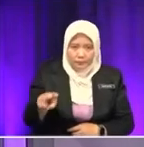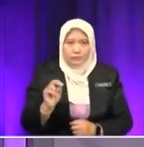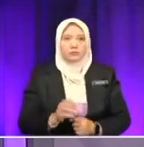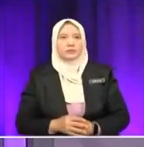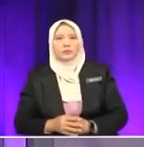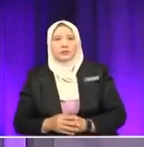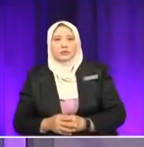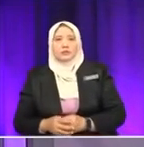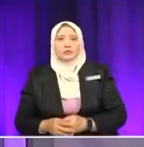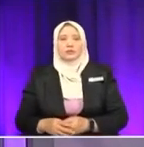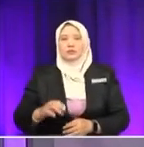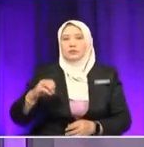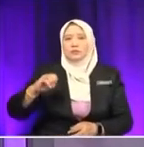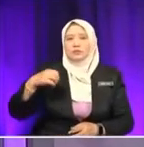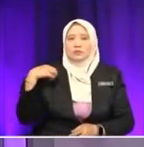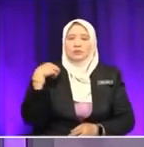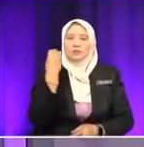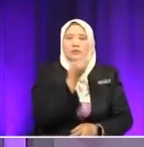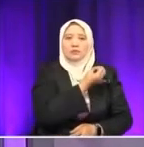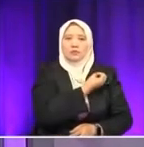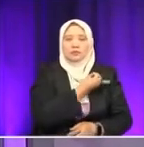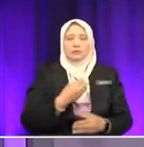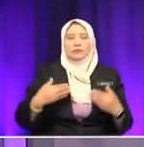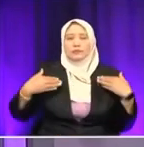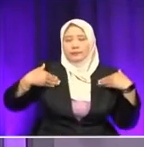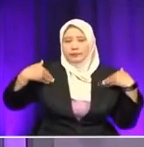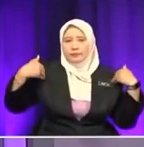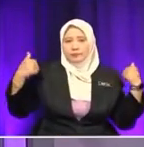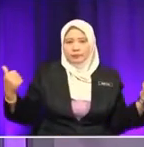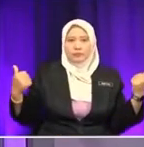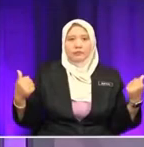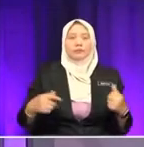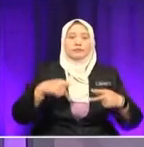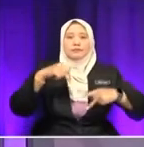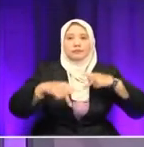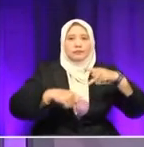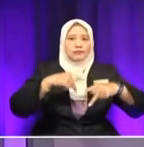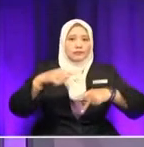monitor our health progress.